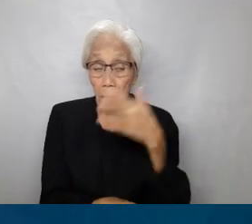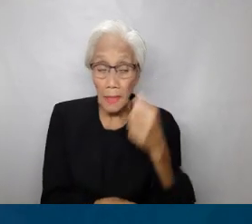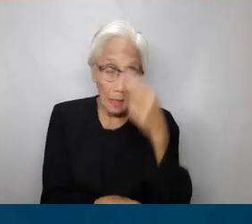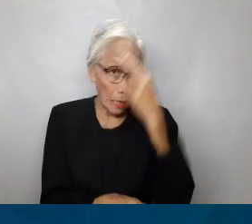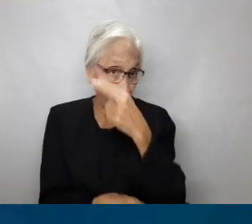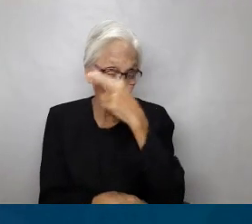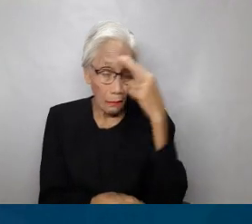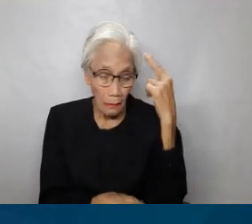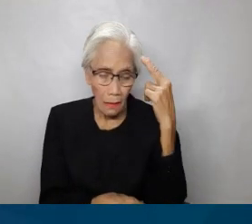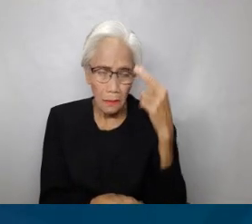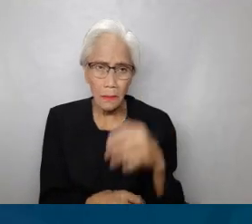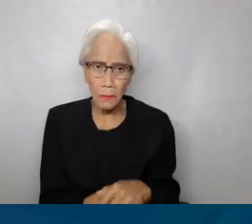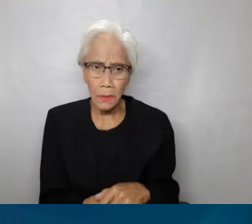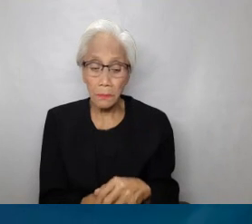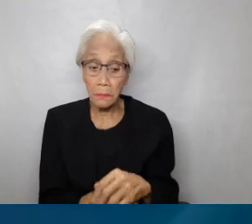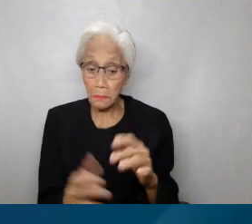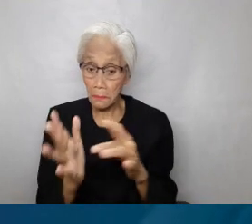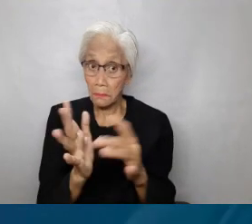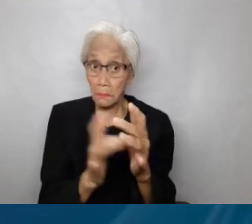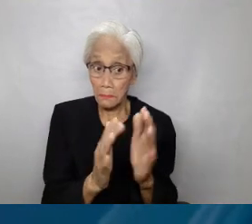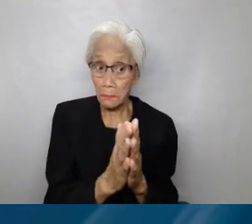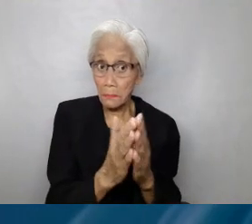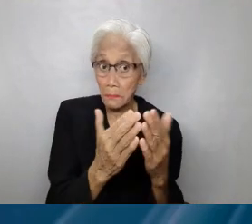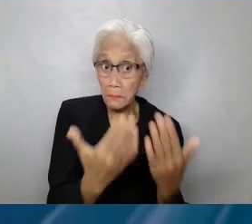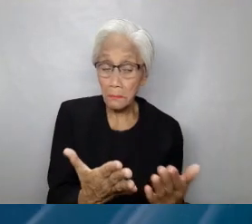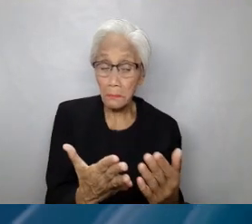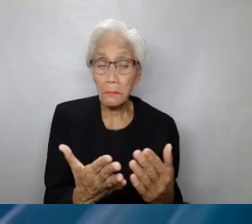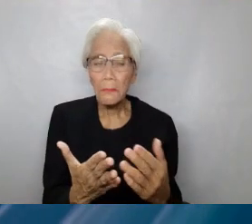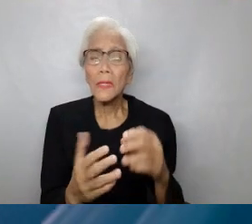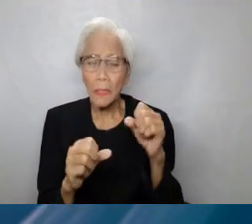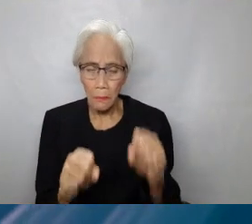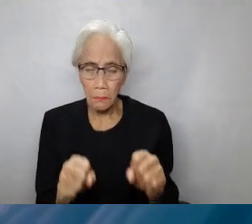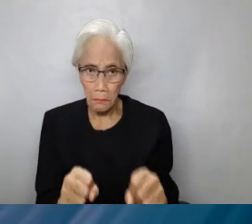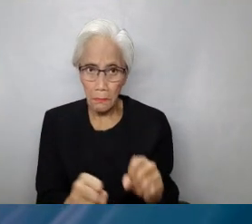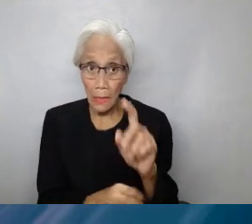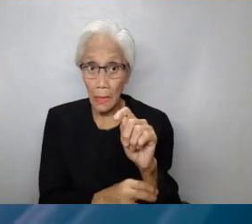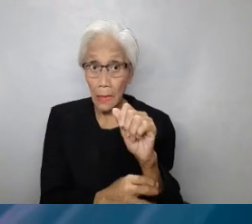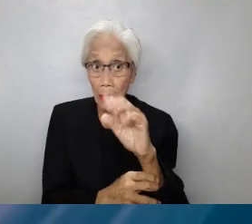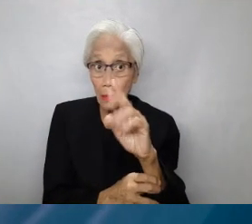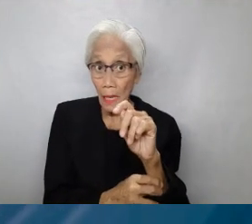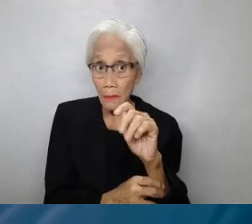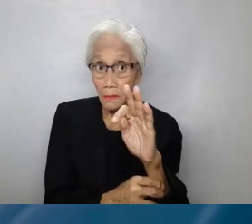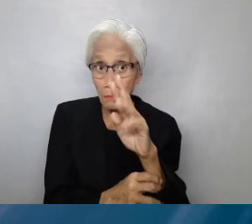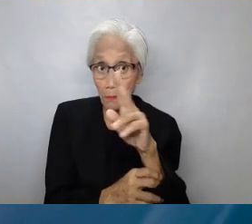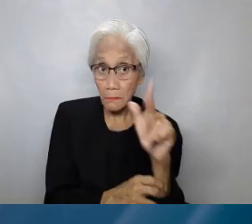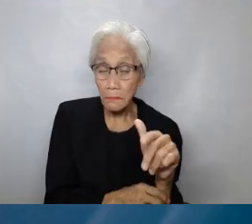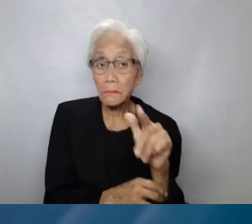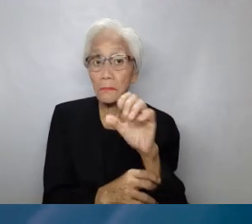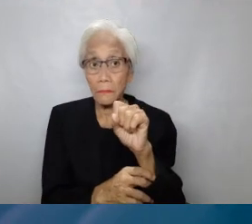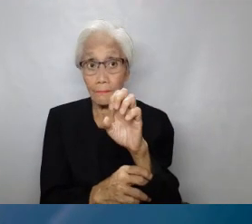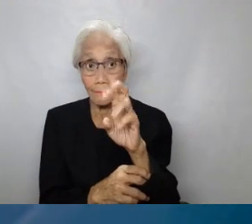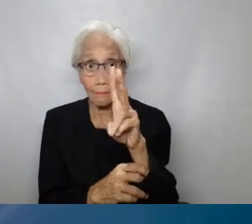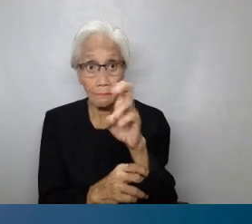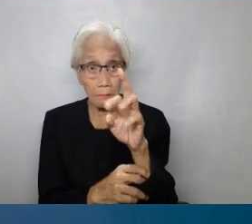or even better Catholics to be precise, the gospel prescription is to tactfully sever